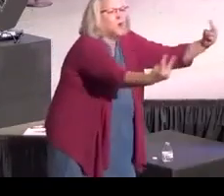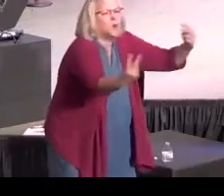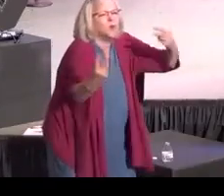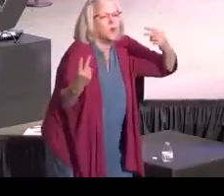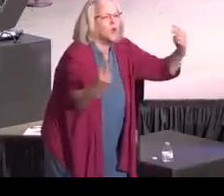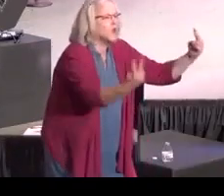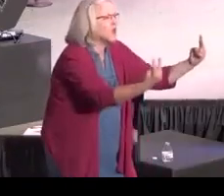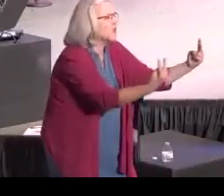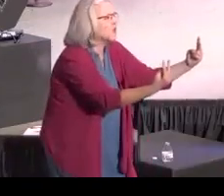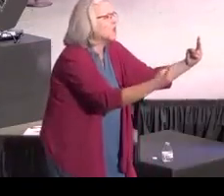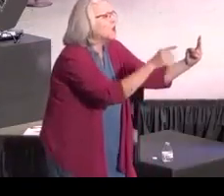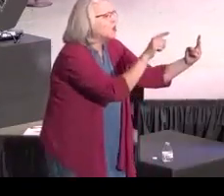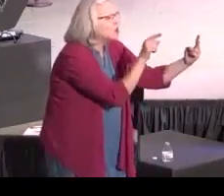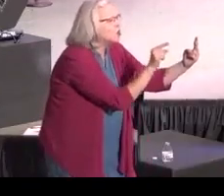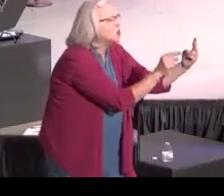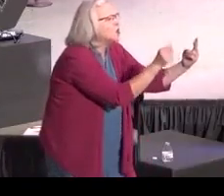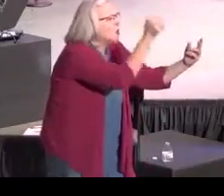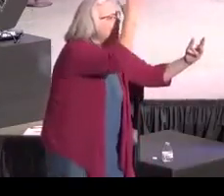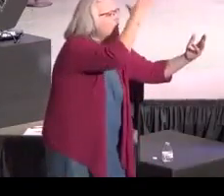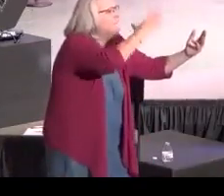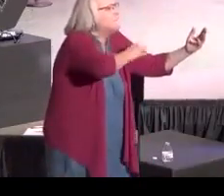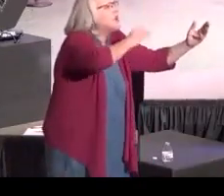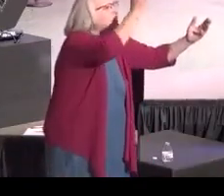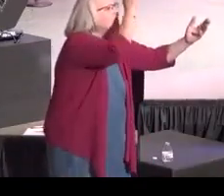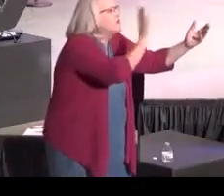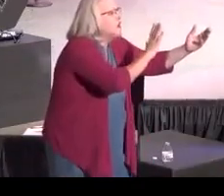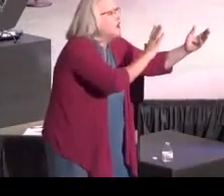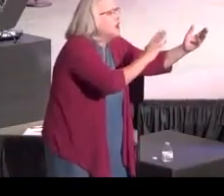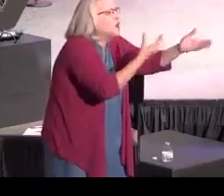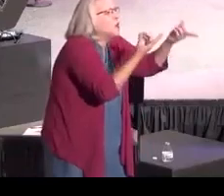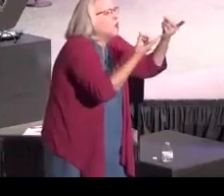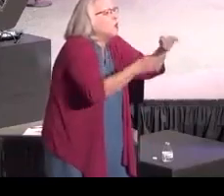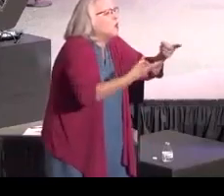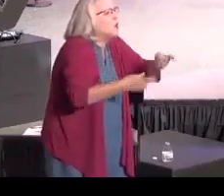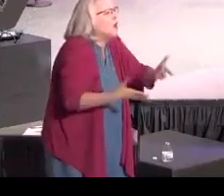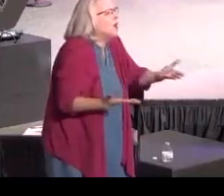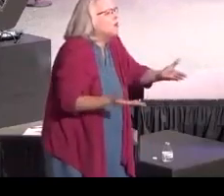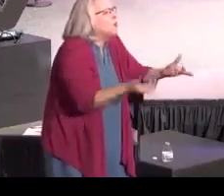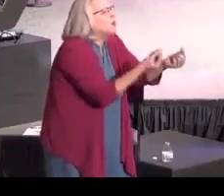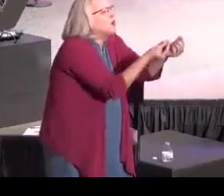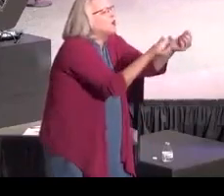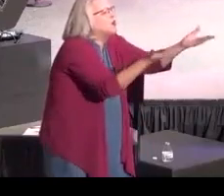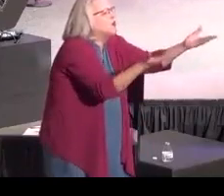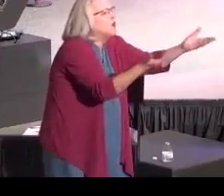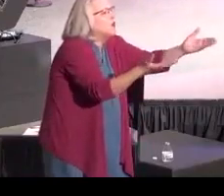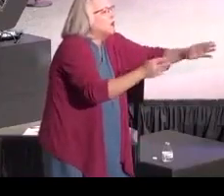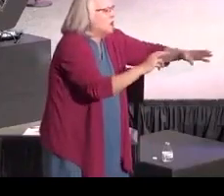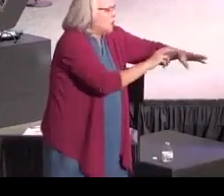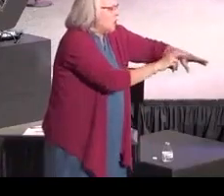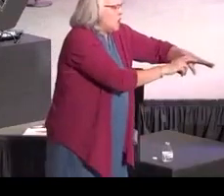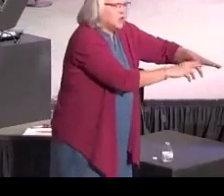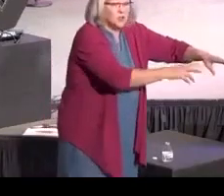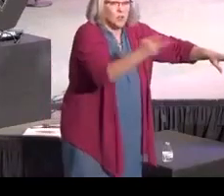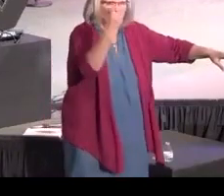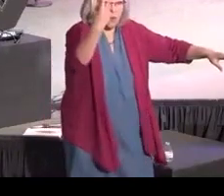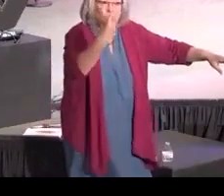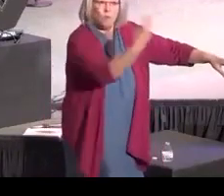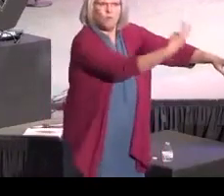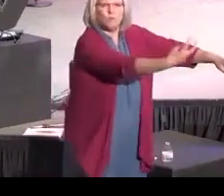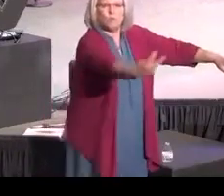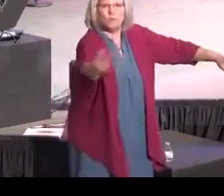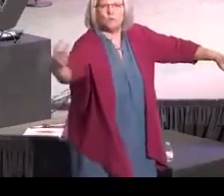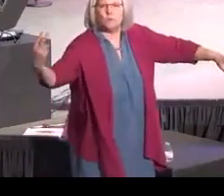no one sees it. But it's another thing when everyone sees it. And they see how you as a Christian really